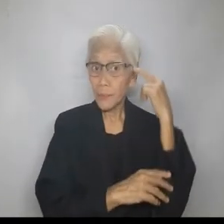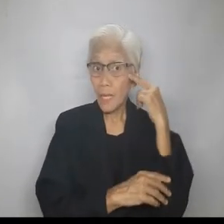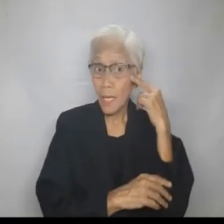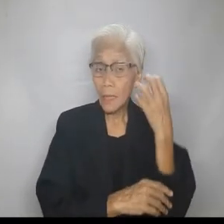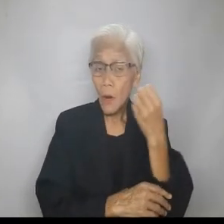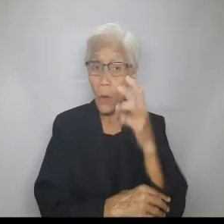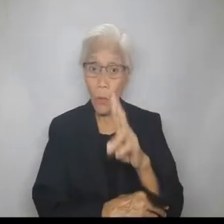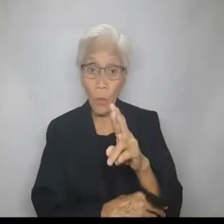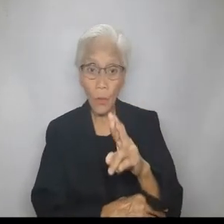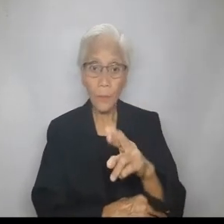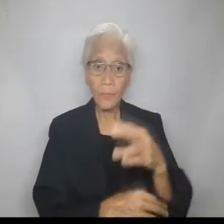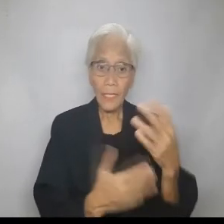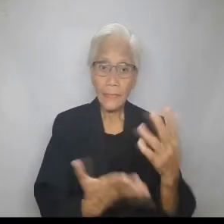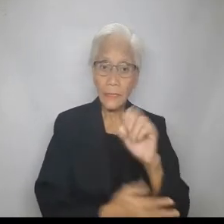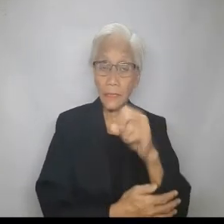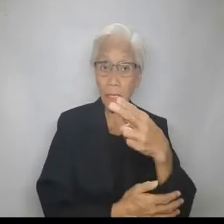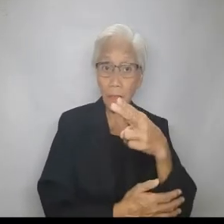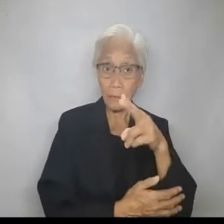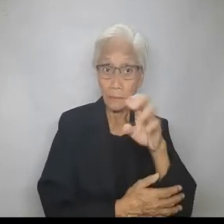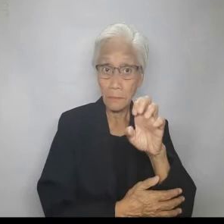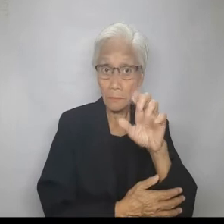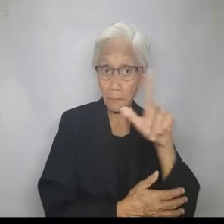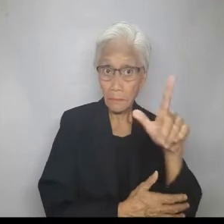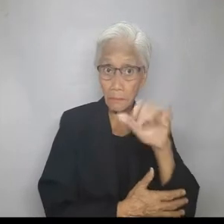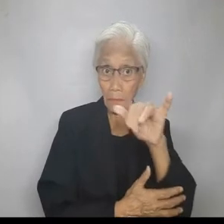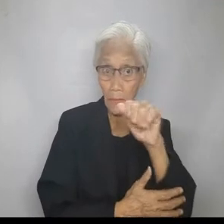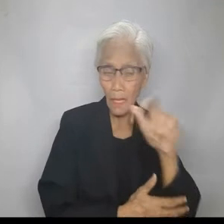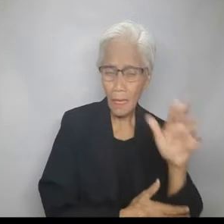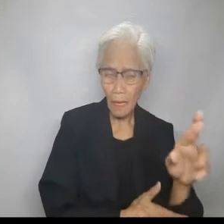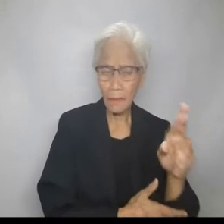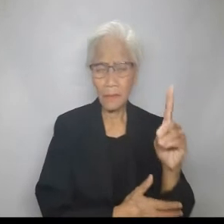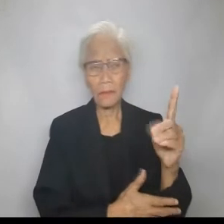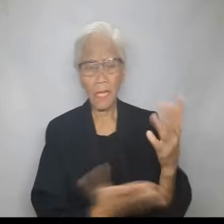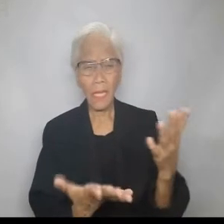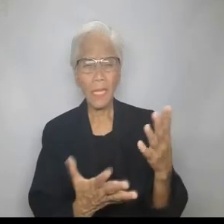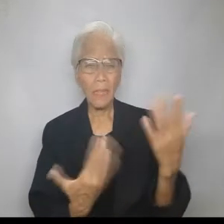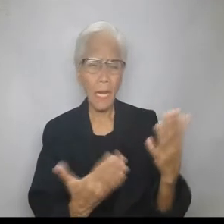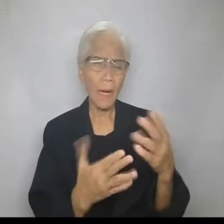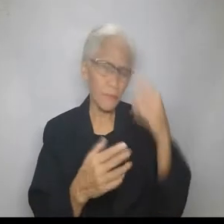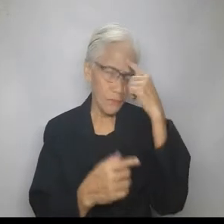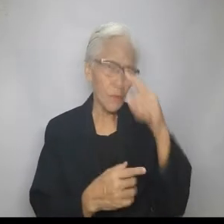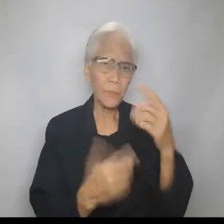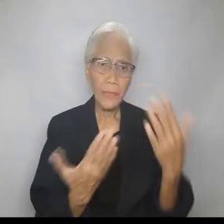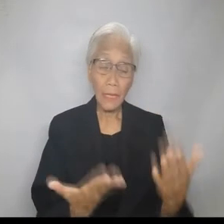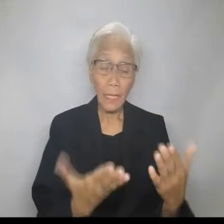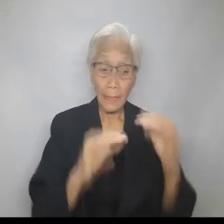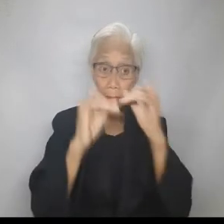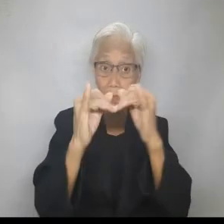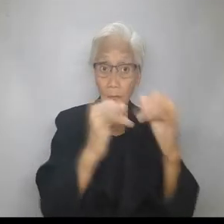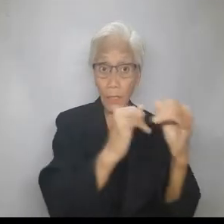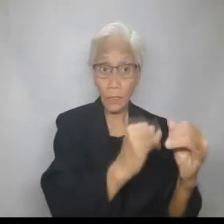tefillah or shel rosh is placed above the forehead. They are intended to fulfill the